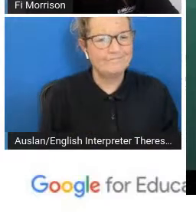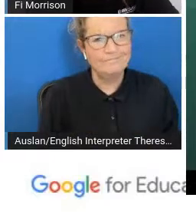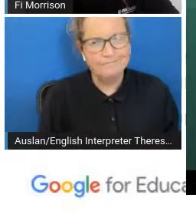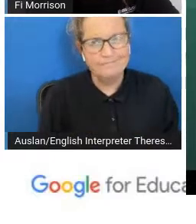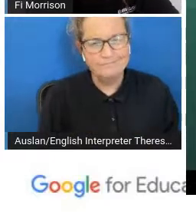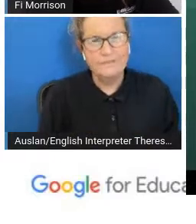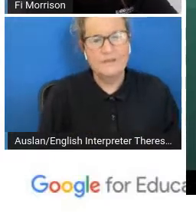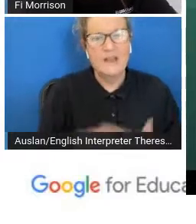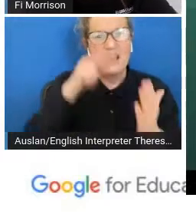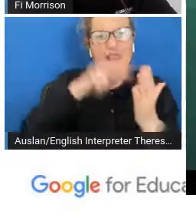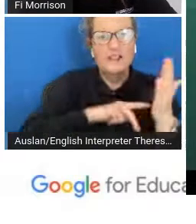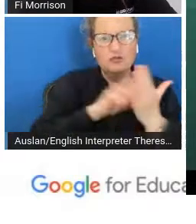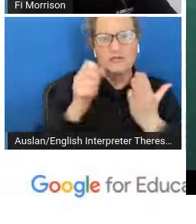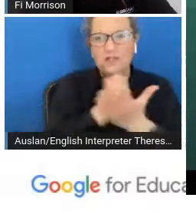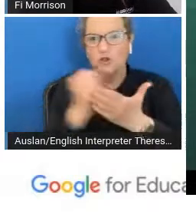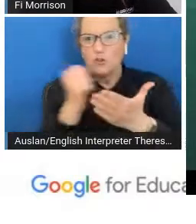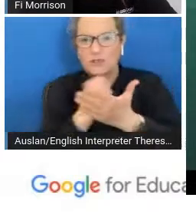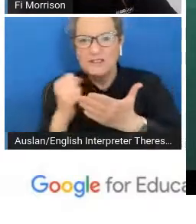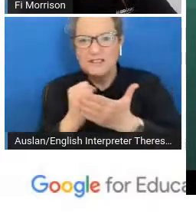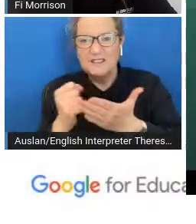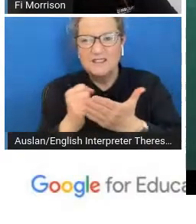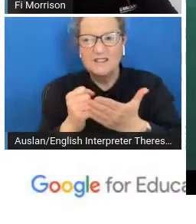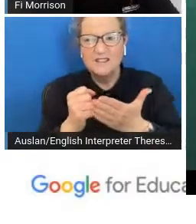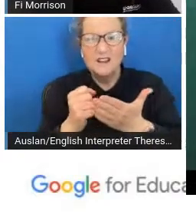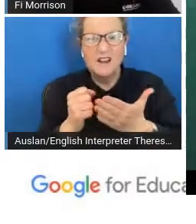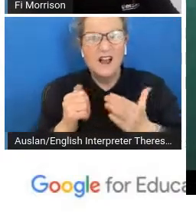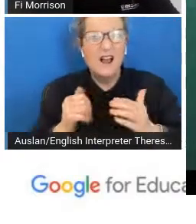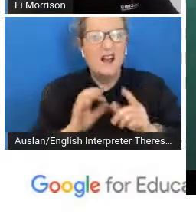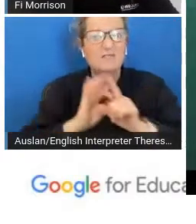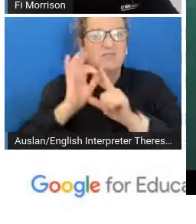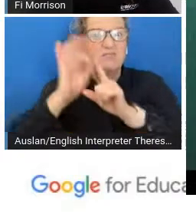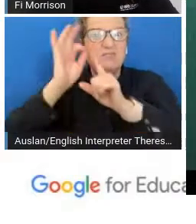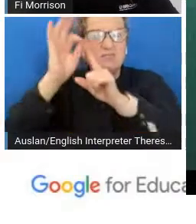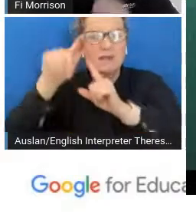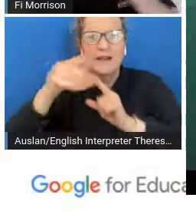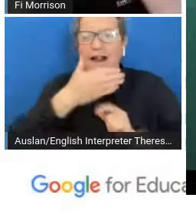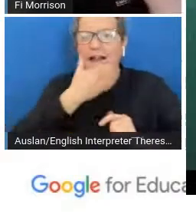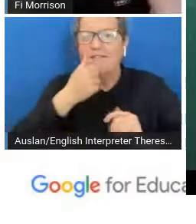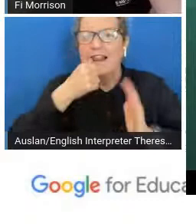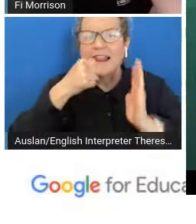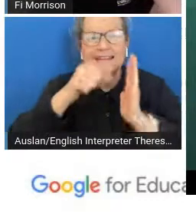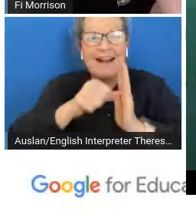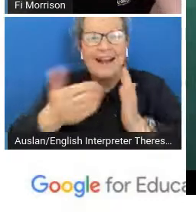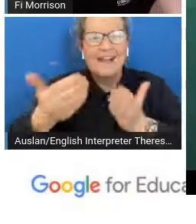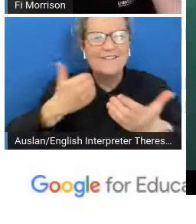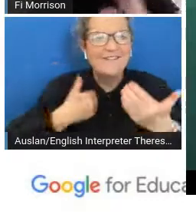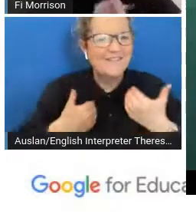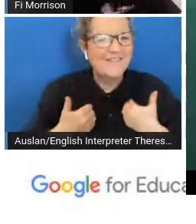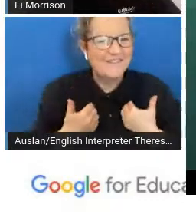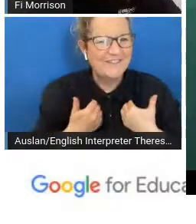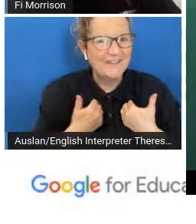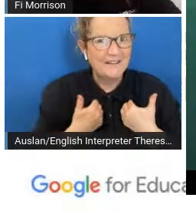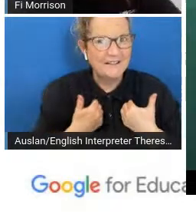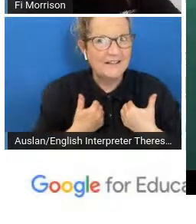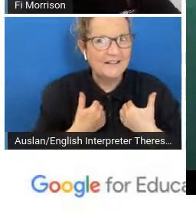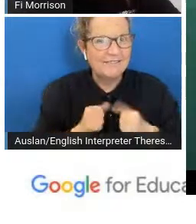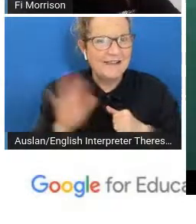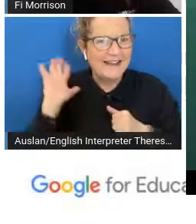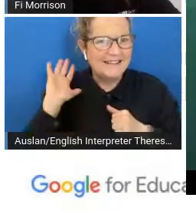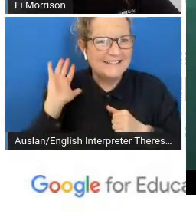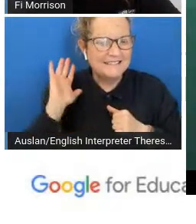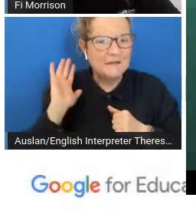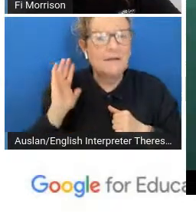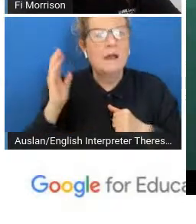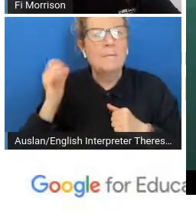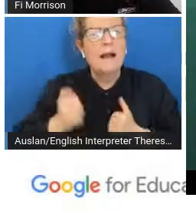you can see all these lovely letters that we get. This is really deadly because we have to live in a world now where we have to live in both worlds, but we